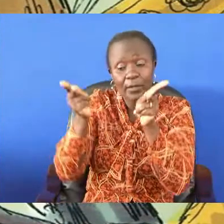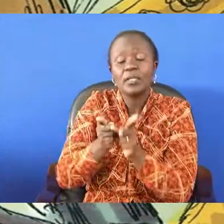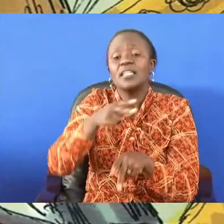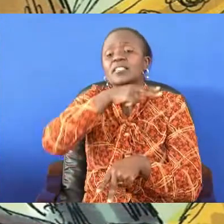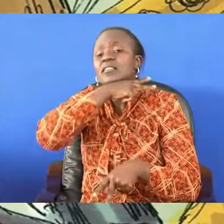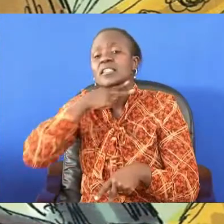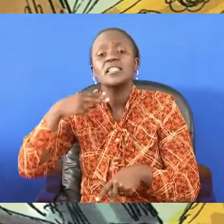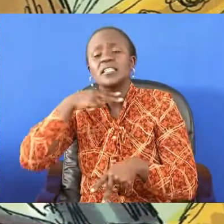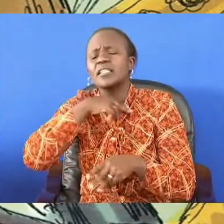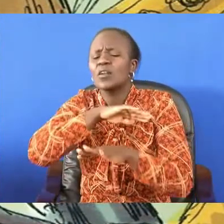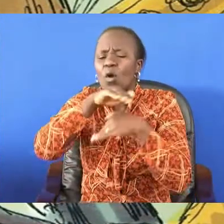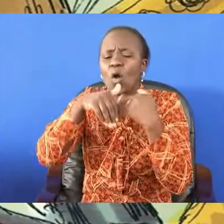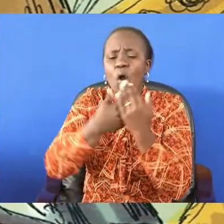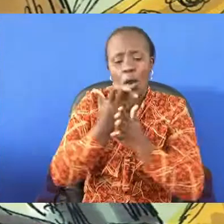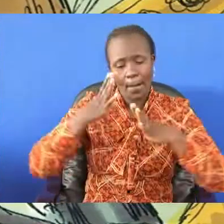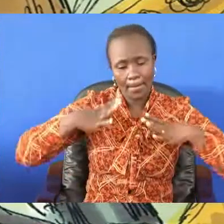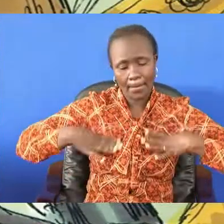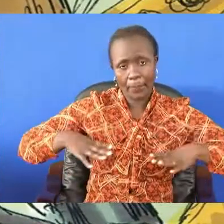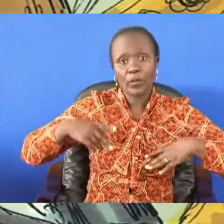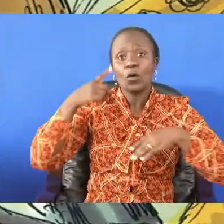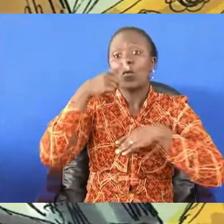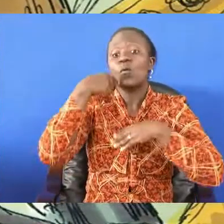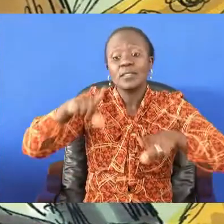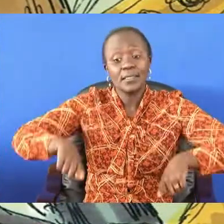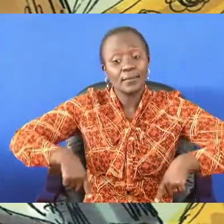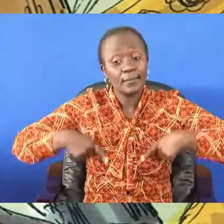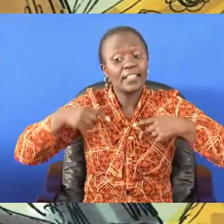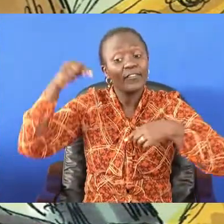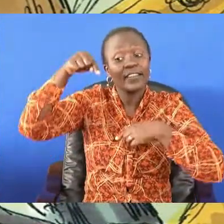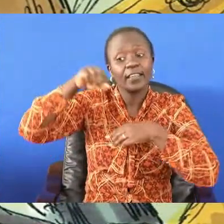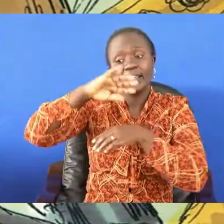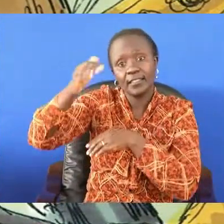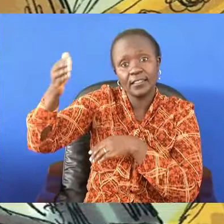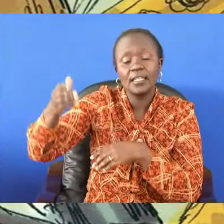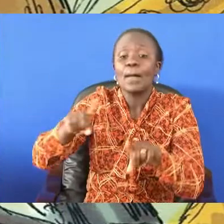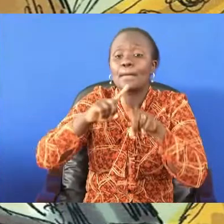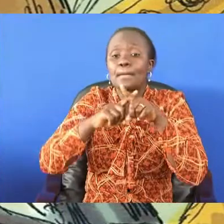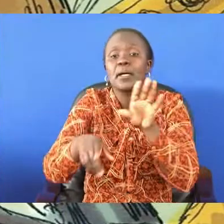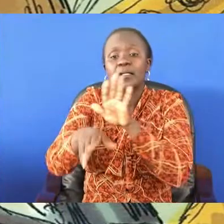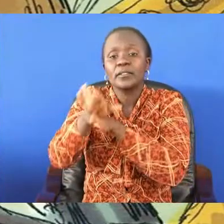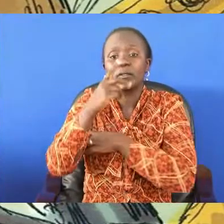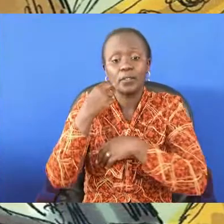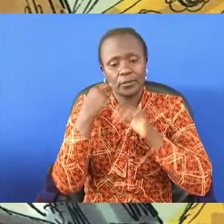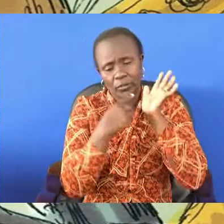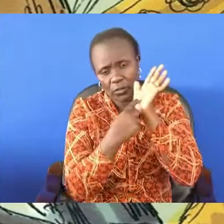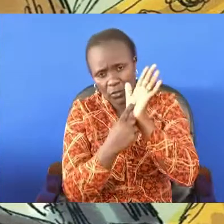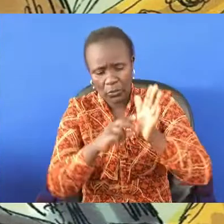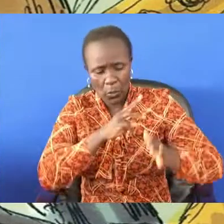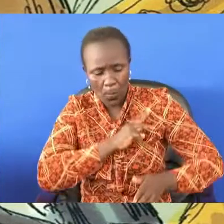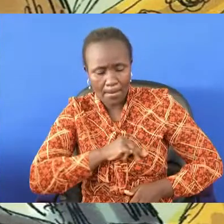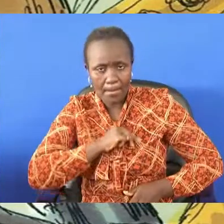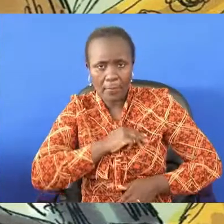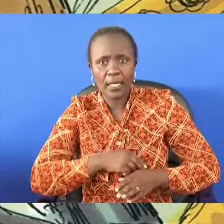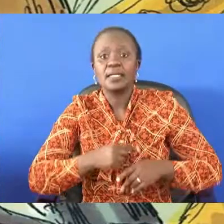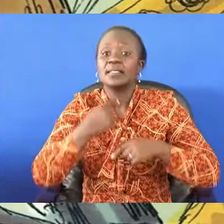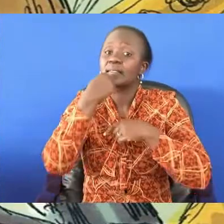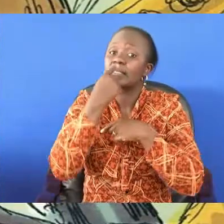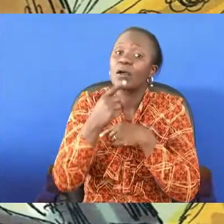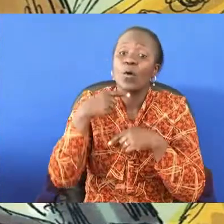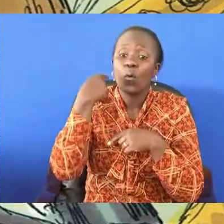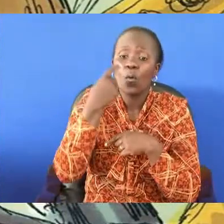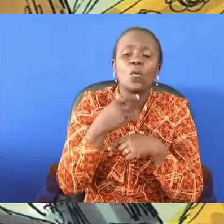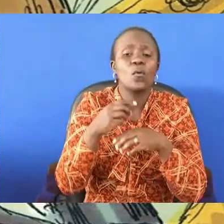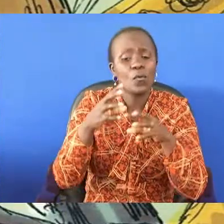kill everybody who was living in the city. But God also showed mercy by saying, whoever goes